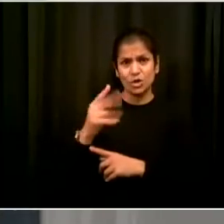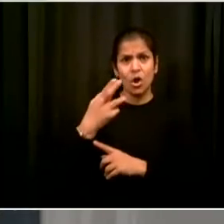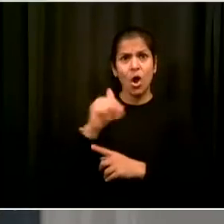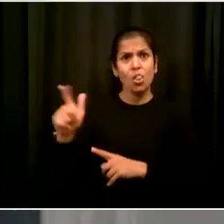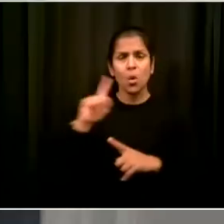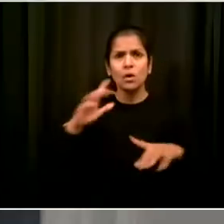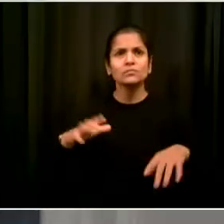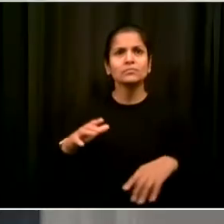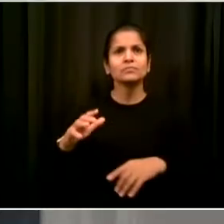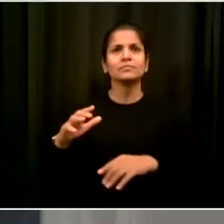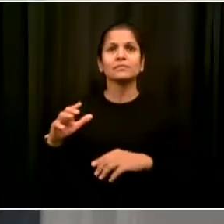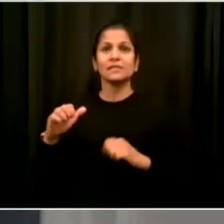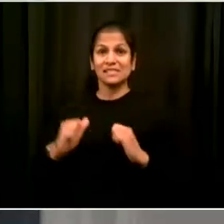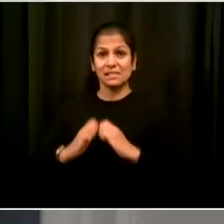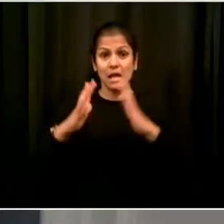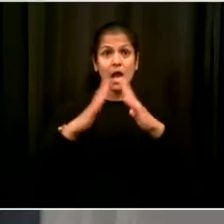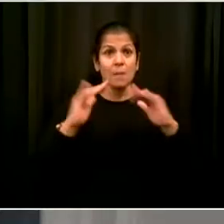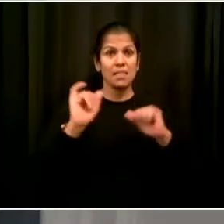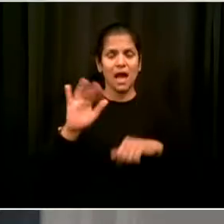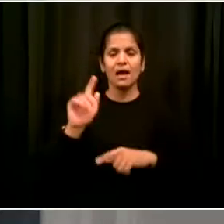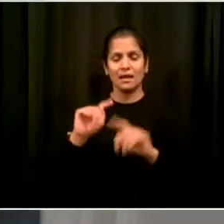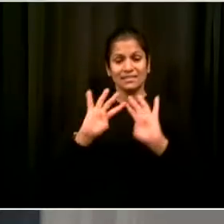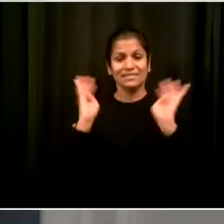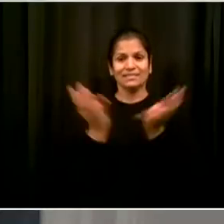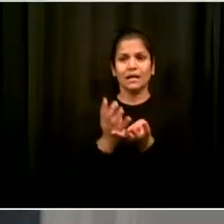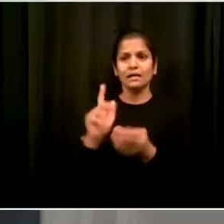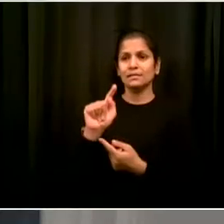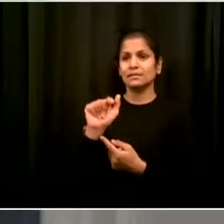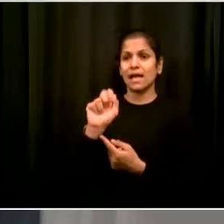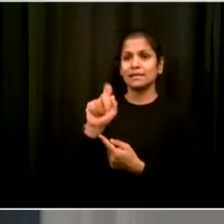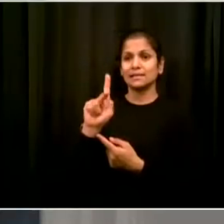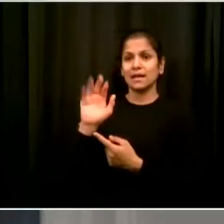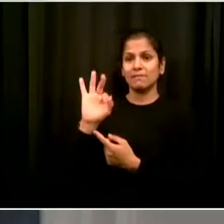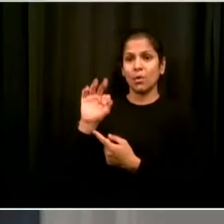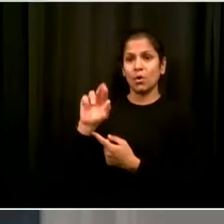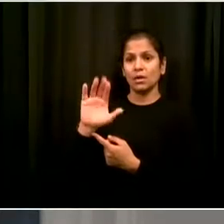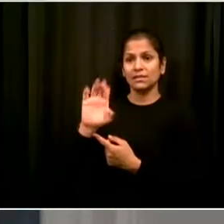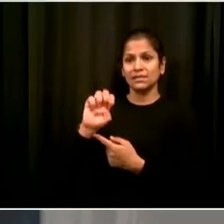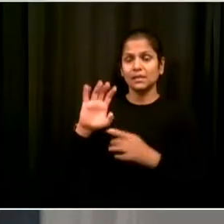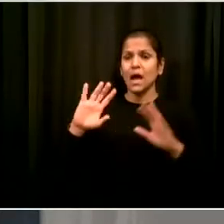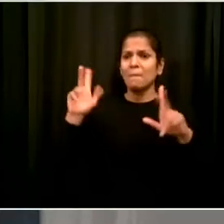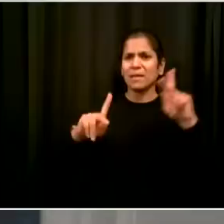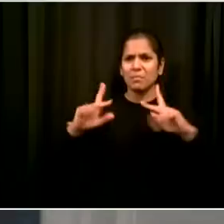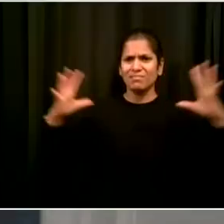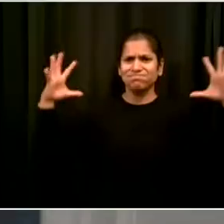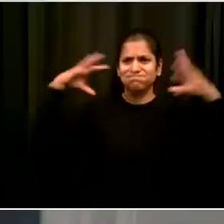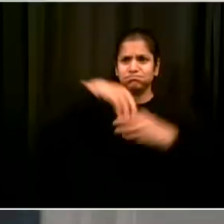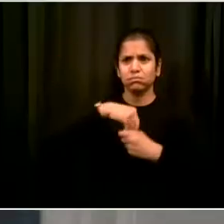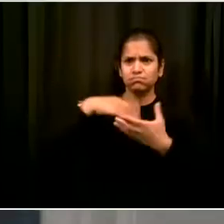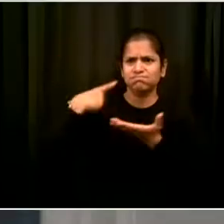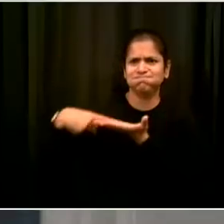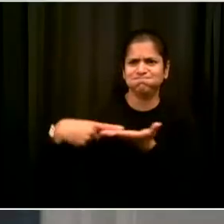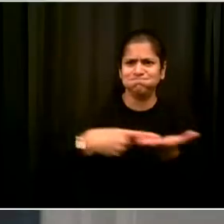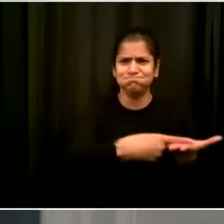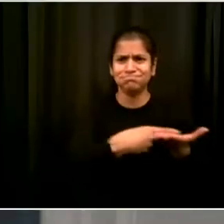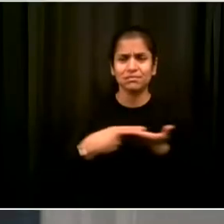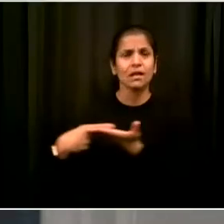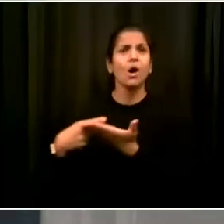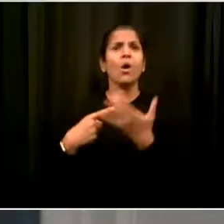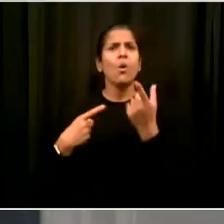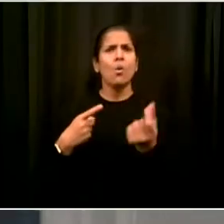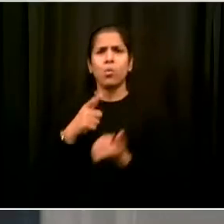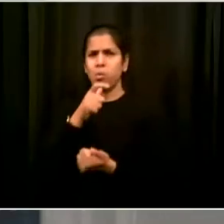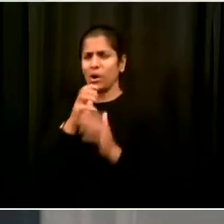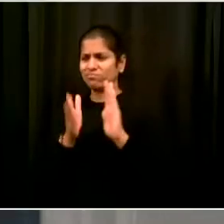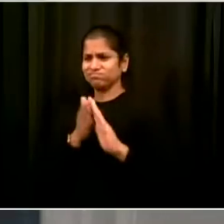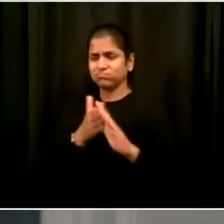vaccine efforts, the task force, led by senior city leadership of color, will continue to work hand in hand with communities to ensure residents